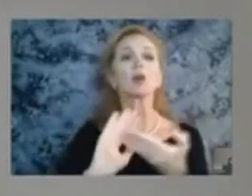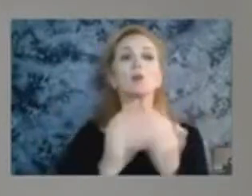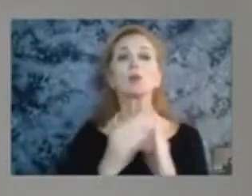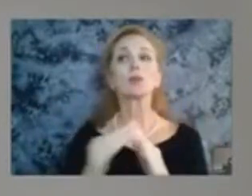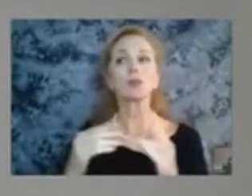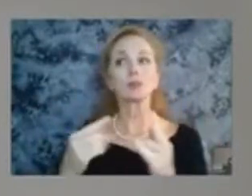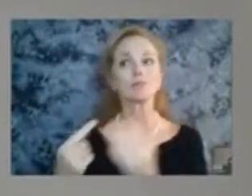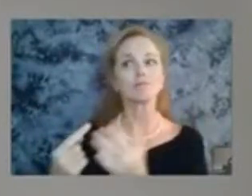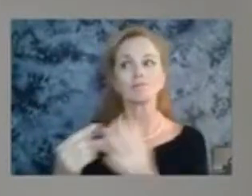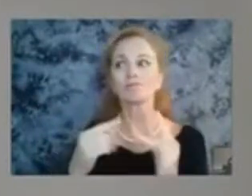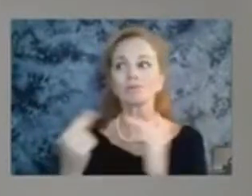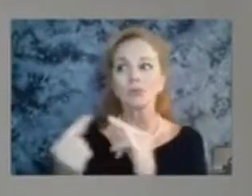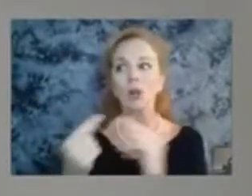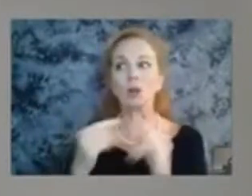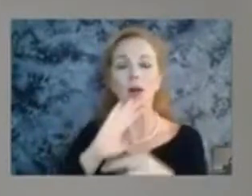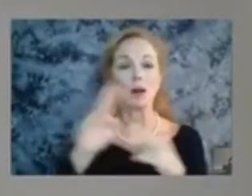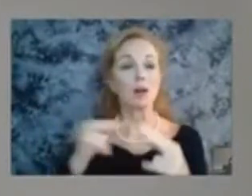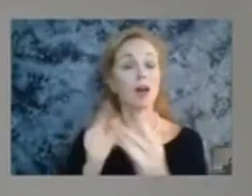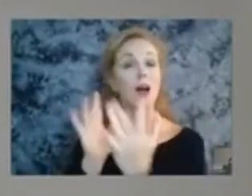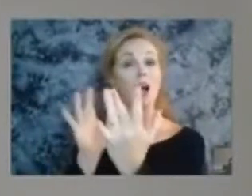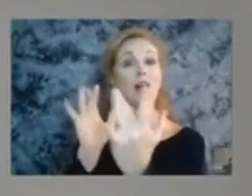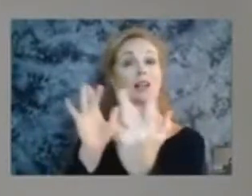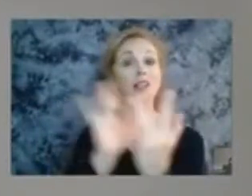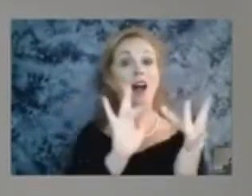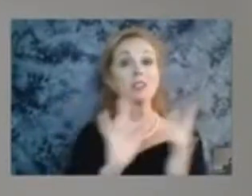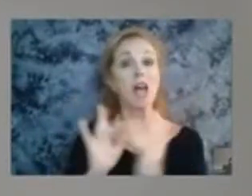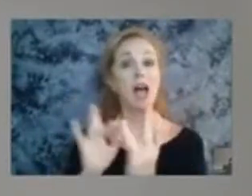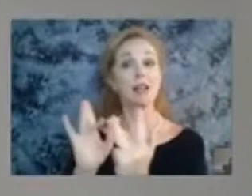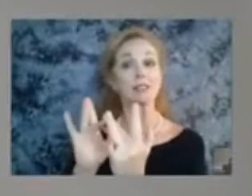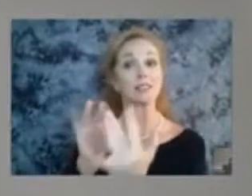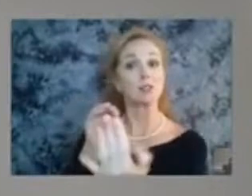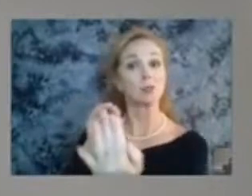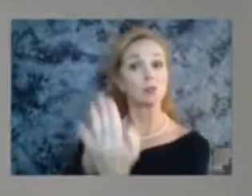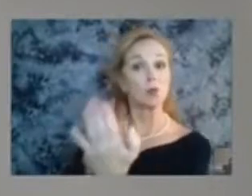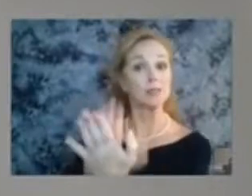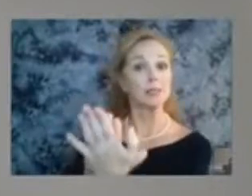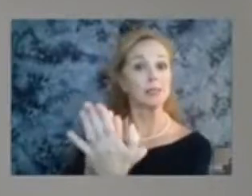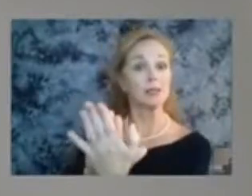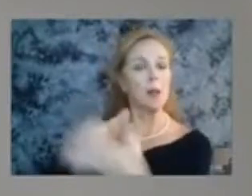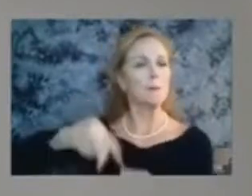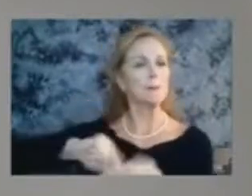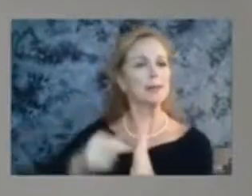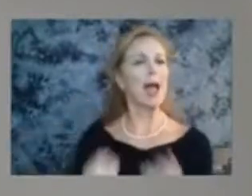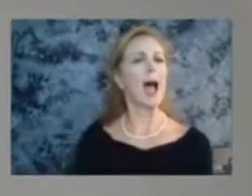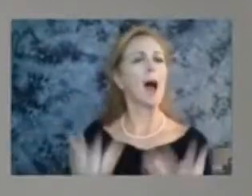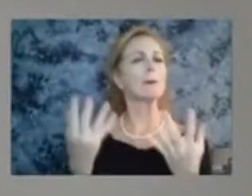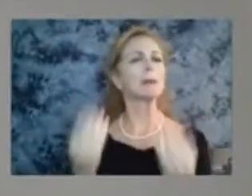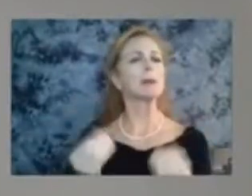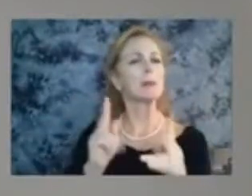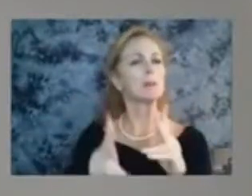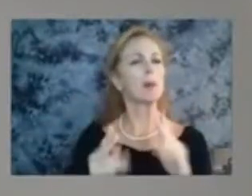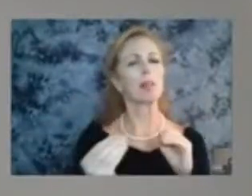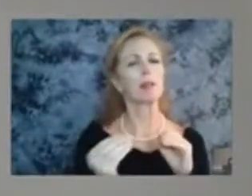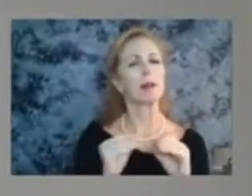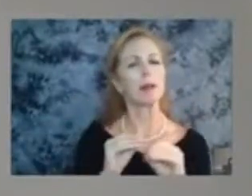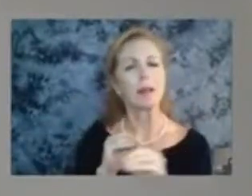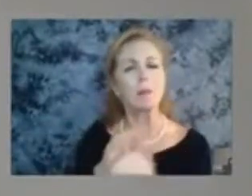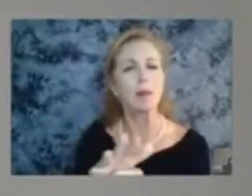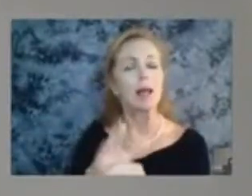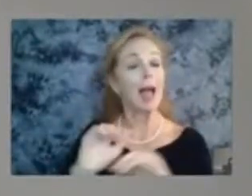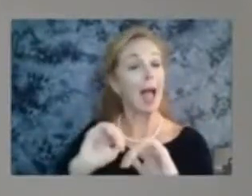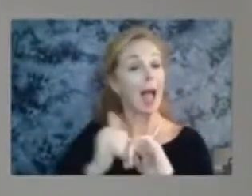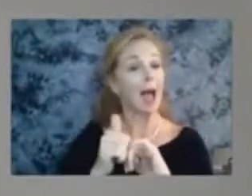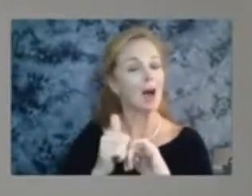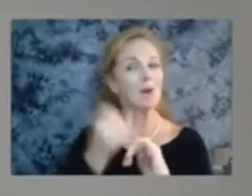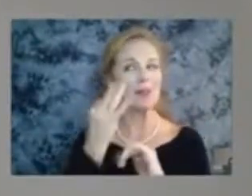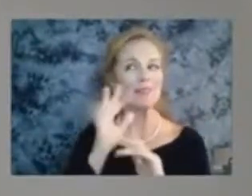around contact tracing. What does that mean? How many people were impacted? And the way we know they've been impacted is if they were